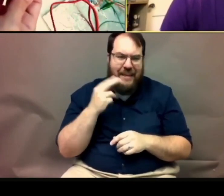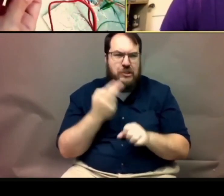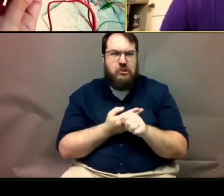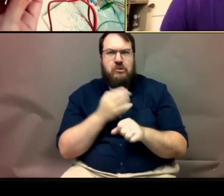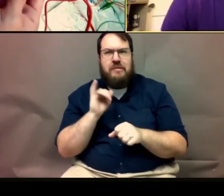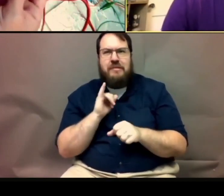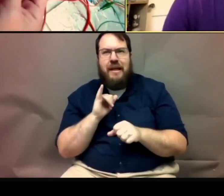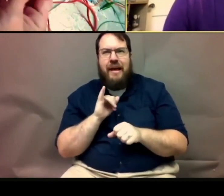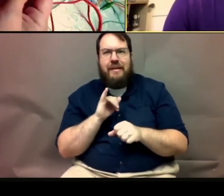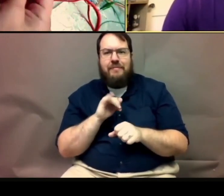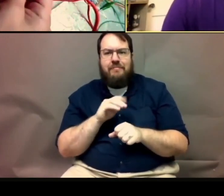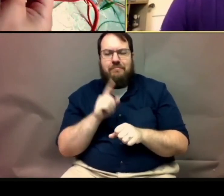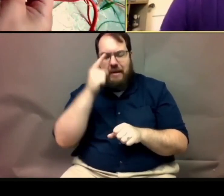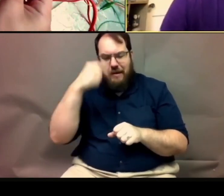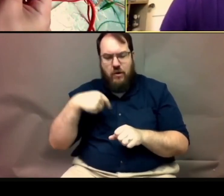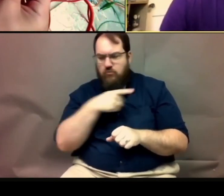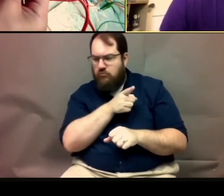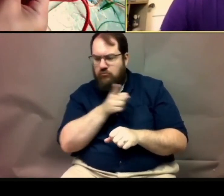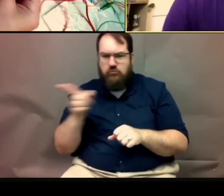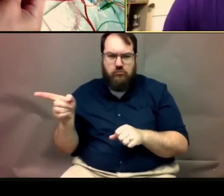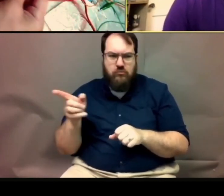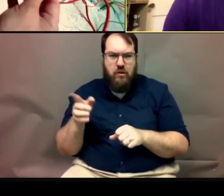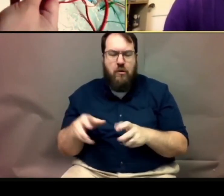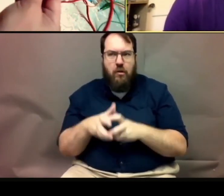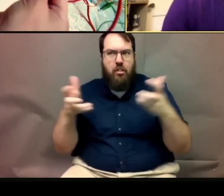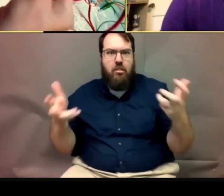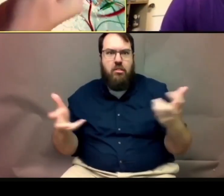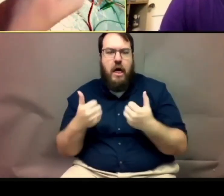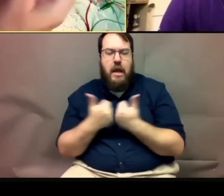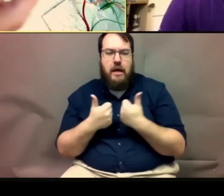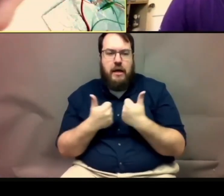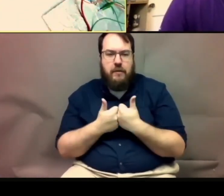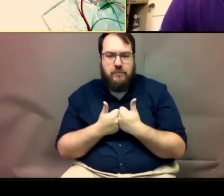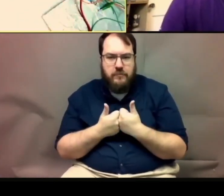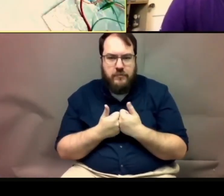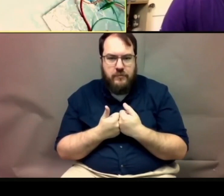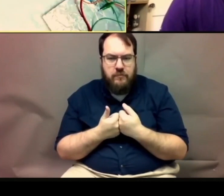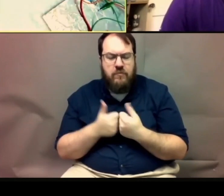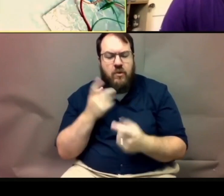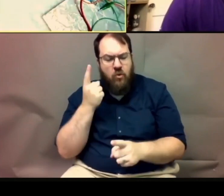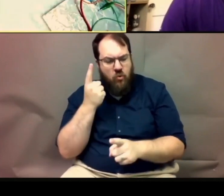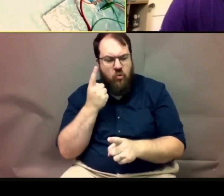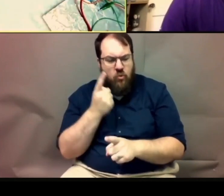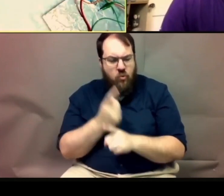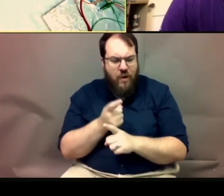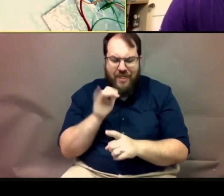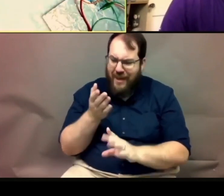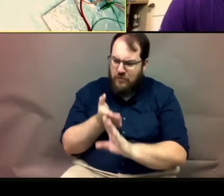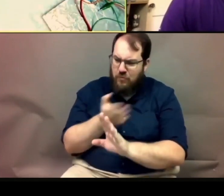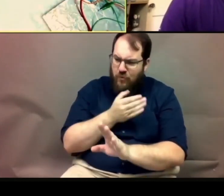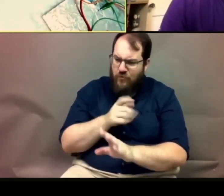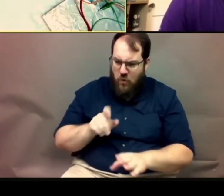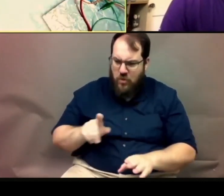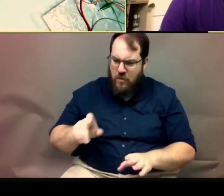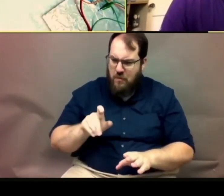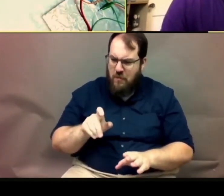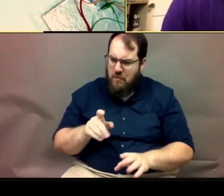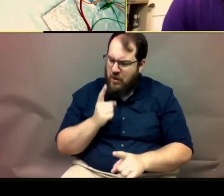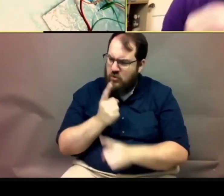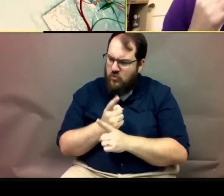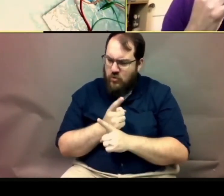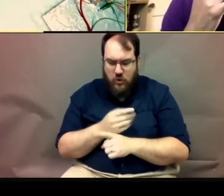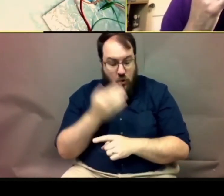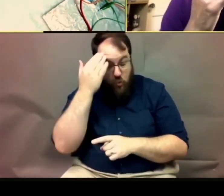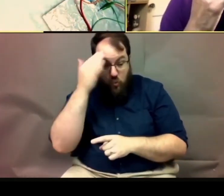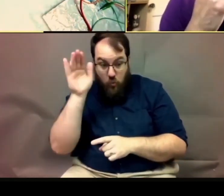arrow keys in a lot of games. Right. Wasn't it before the mouse came? Or am I Oh, I making don't that know up?